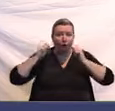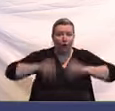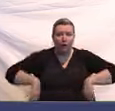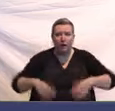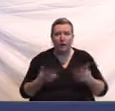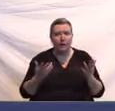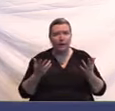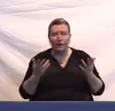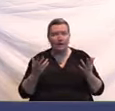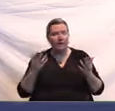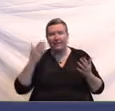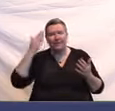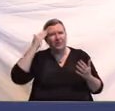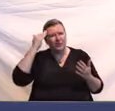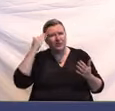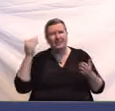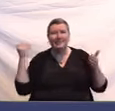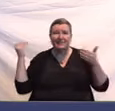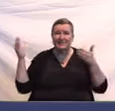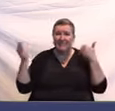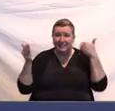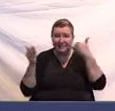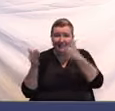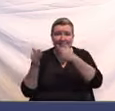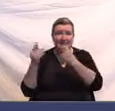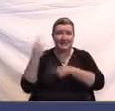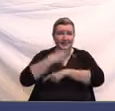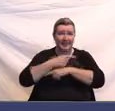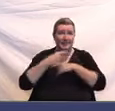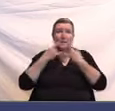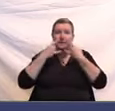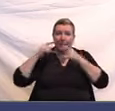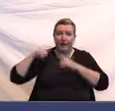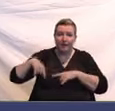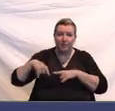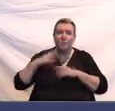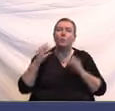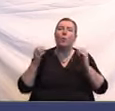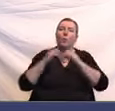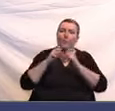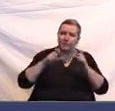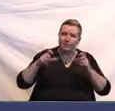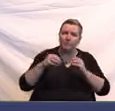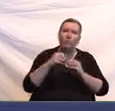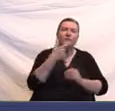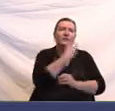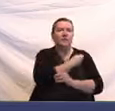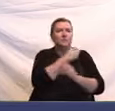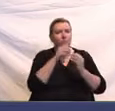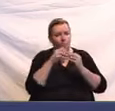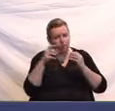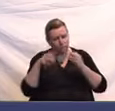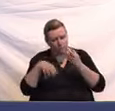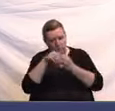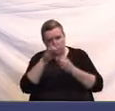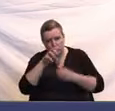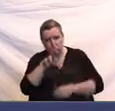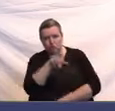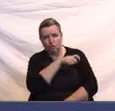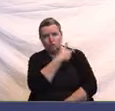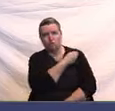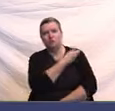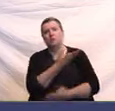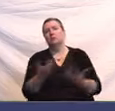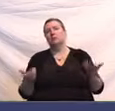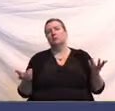we get to that day sooner if more people get vaccinated and more people get boosted. Thank you. Daniel, good afternoon. Good